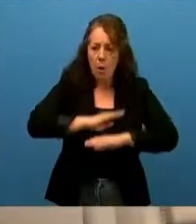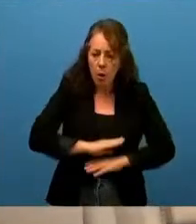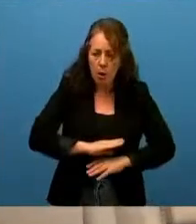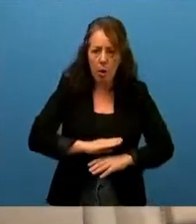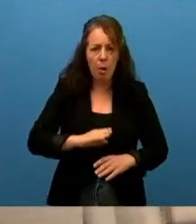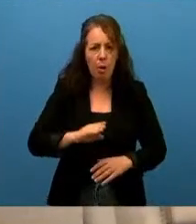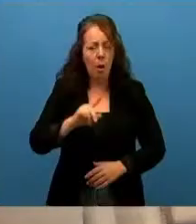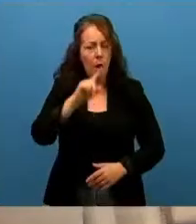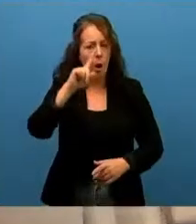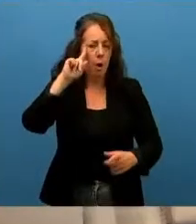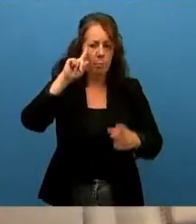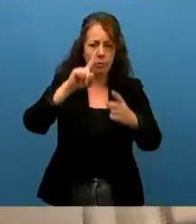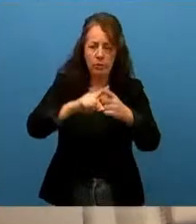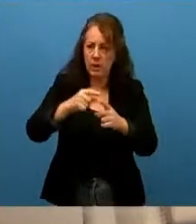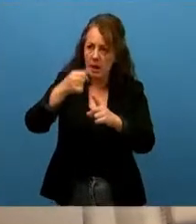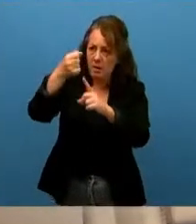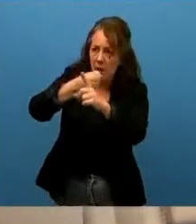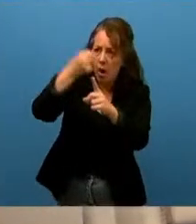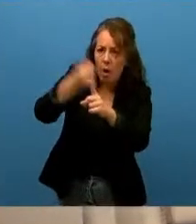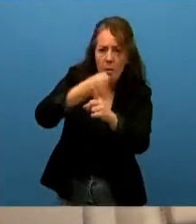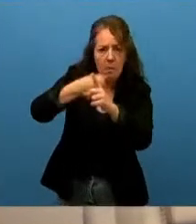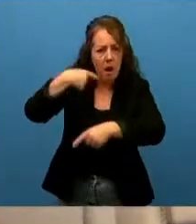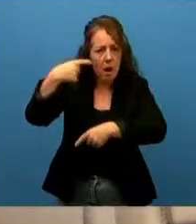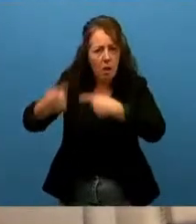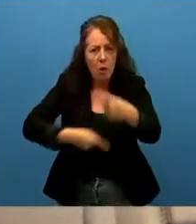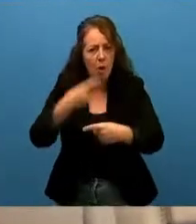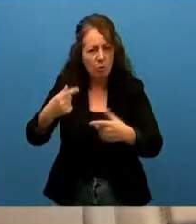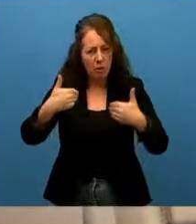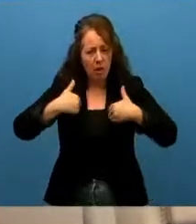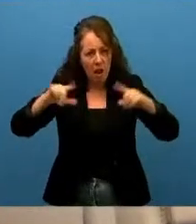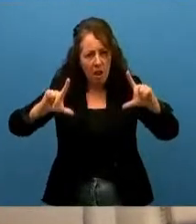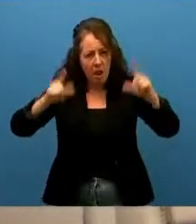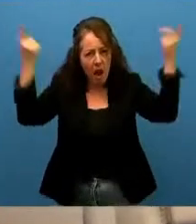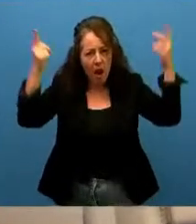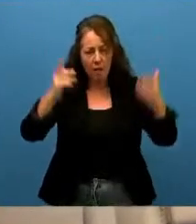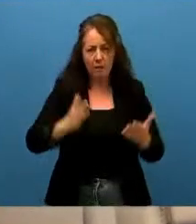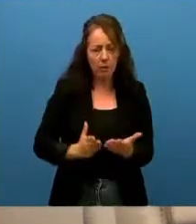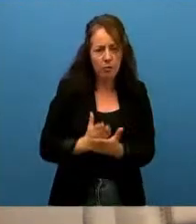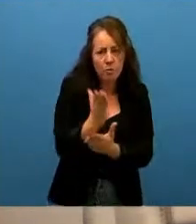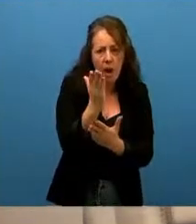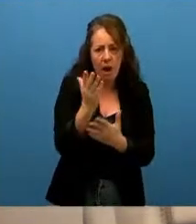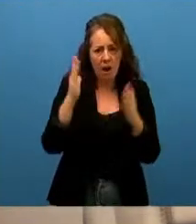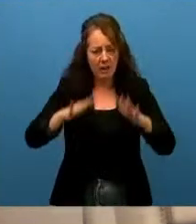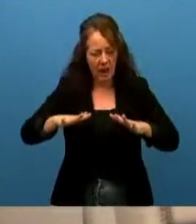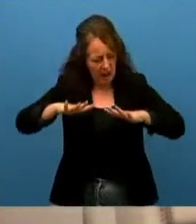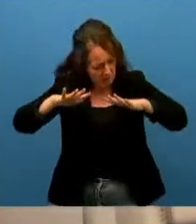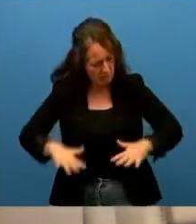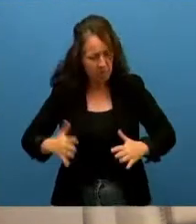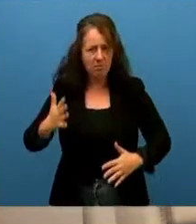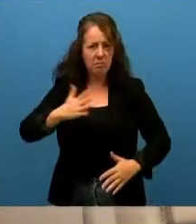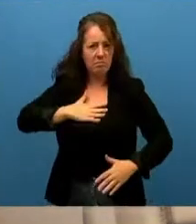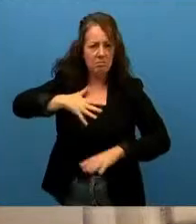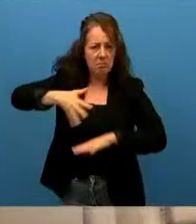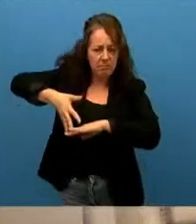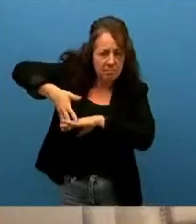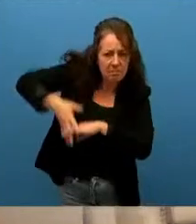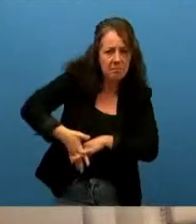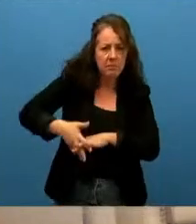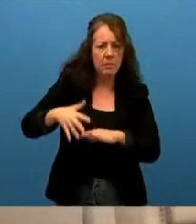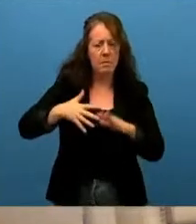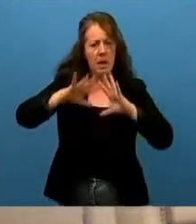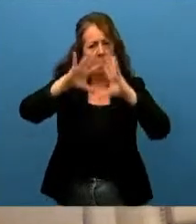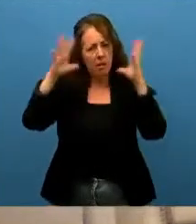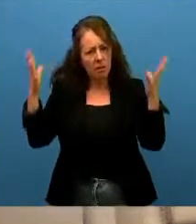a family that accepted them to strengthen a struggle to live and exist as